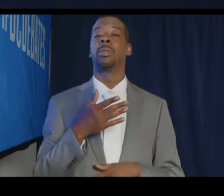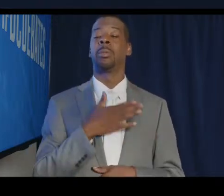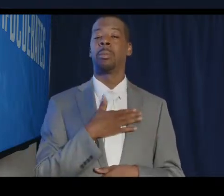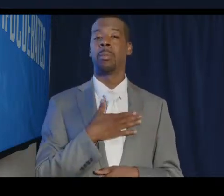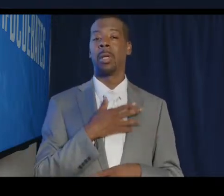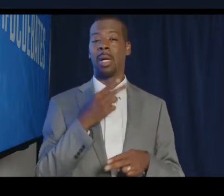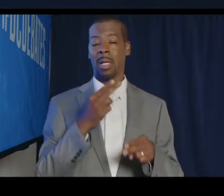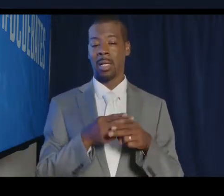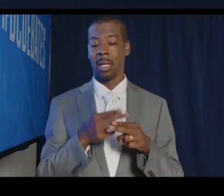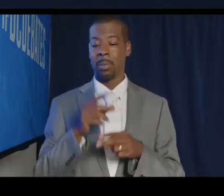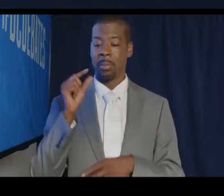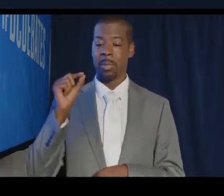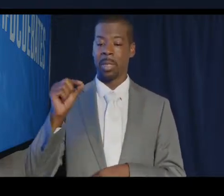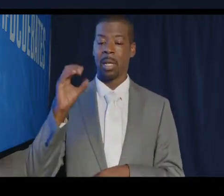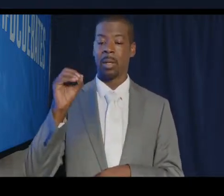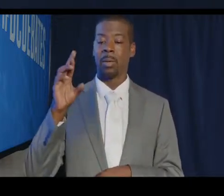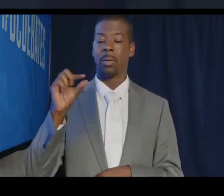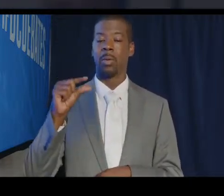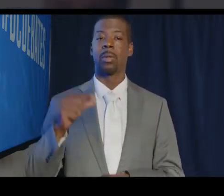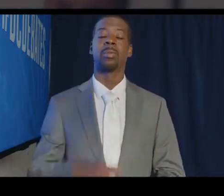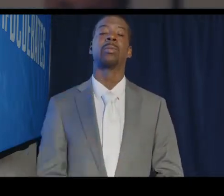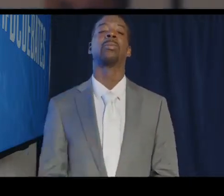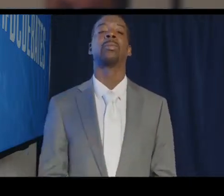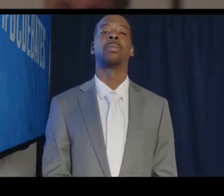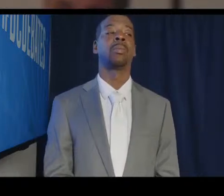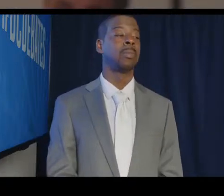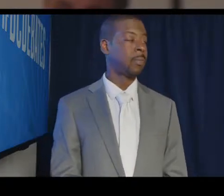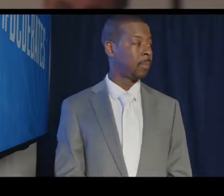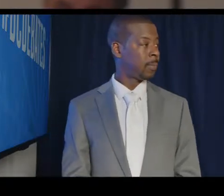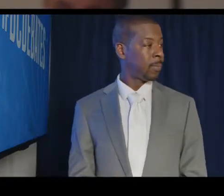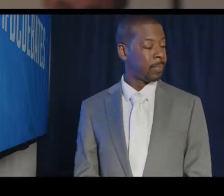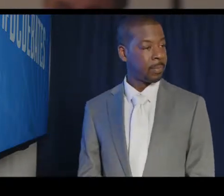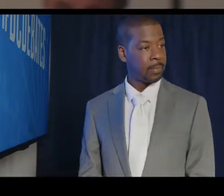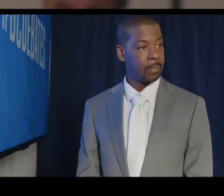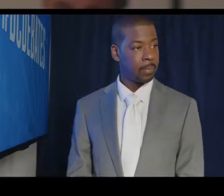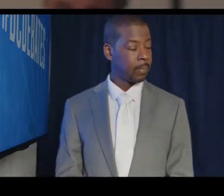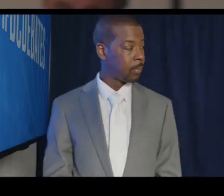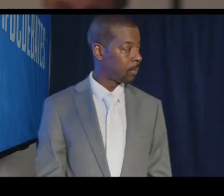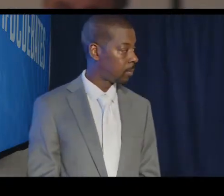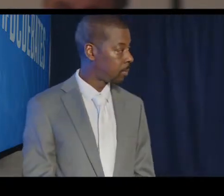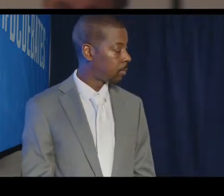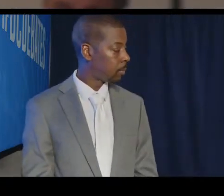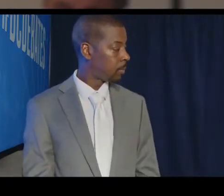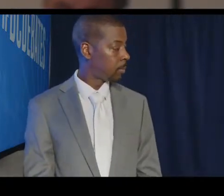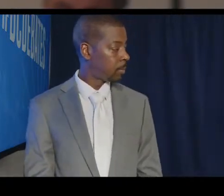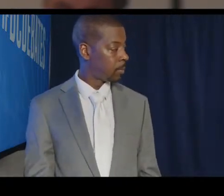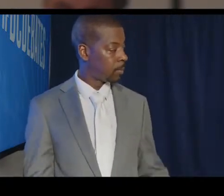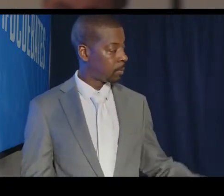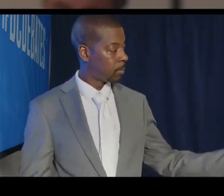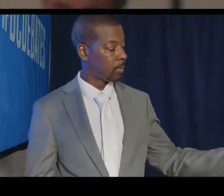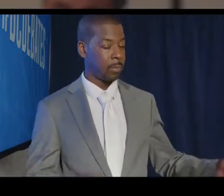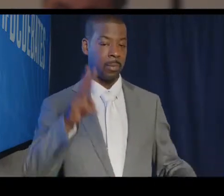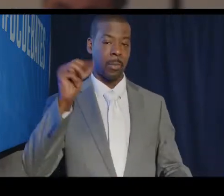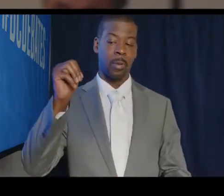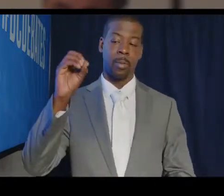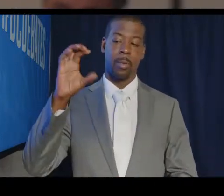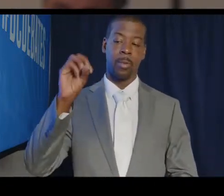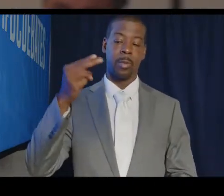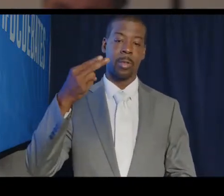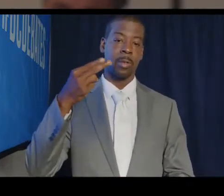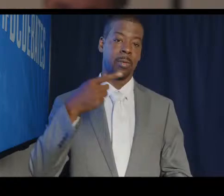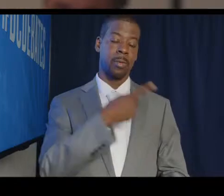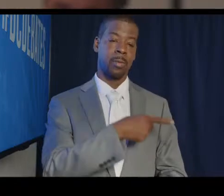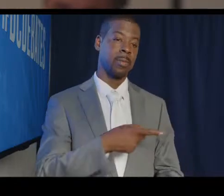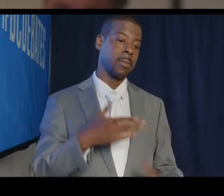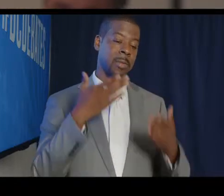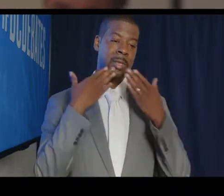ChristinaHenderson.org to learn more about my campaign. Thank you, Councilmember Henderson. And Mr. Moch, we're going to wrap up with you. Your closing statement. Thank you, Michael, Office